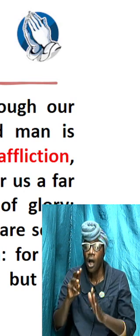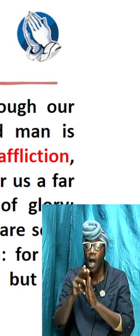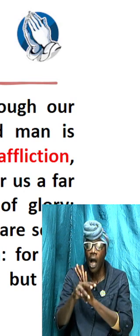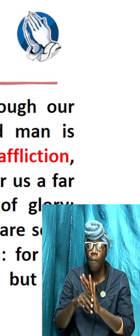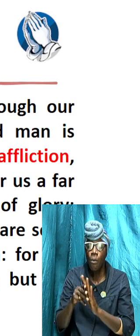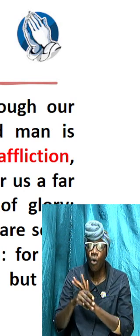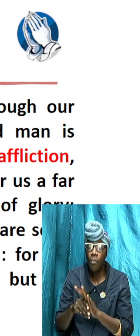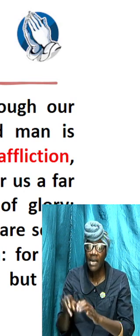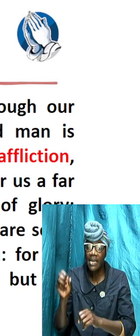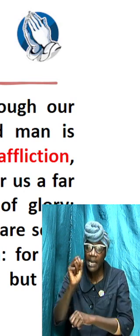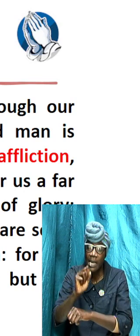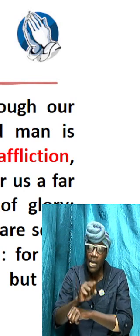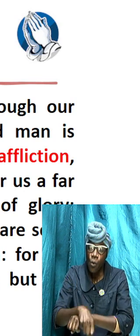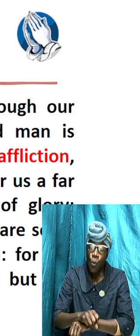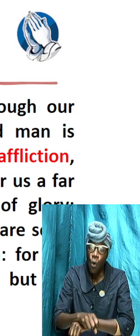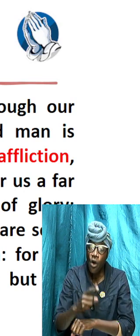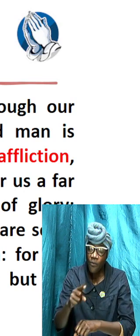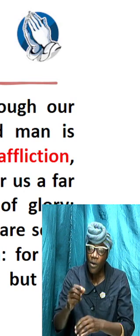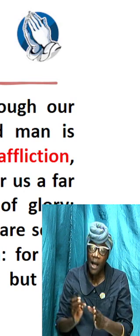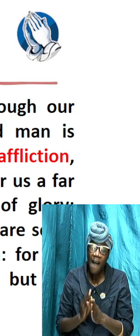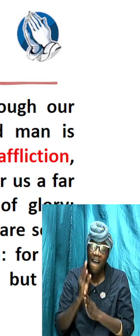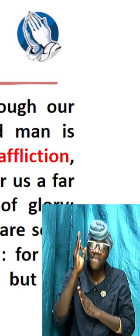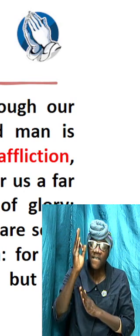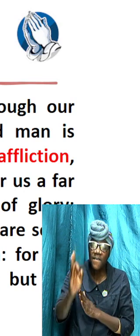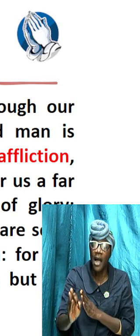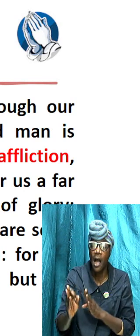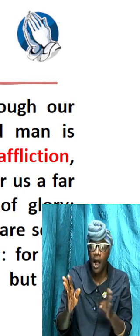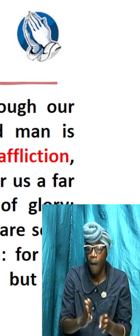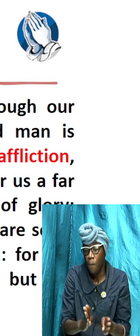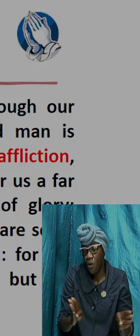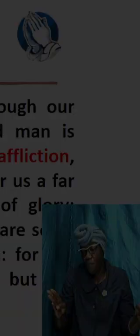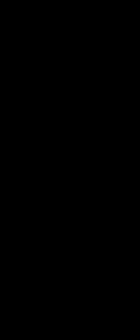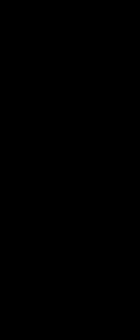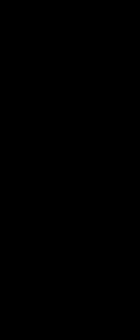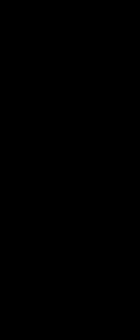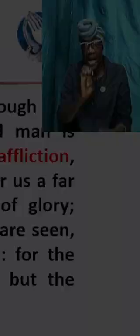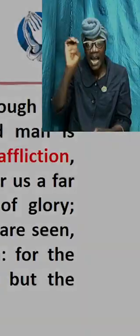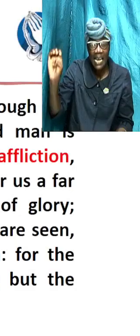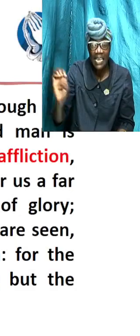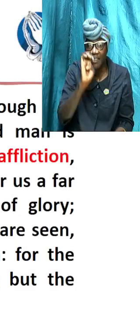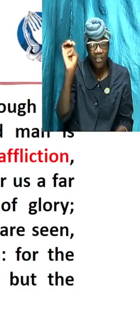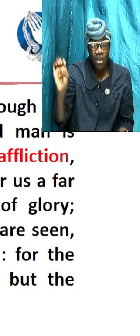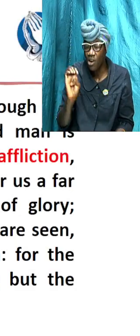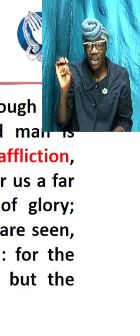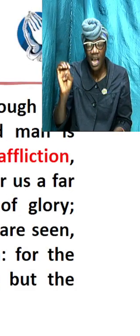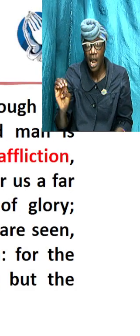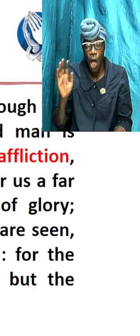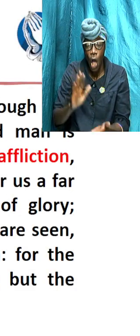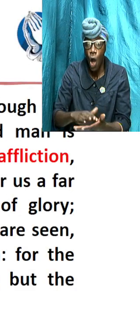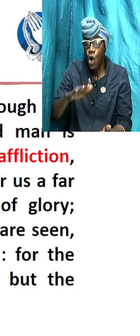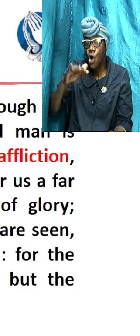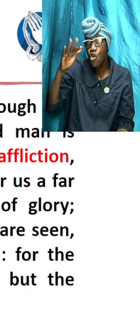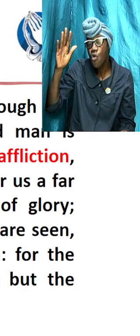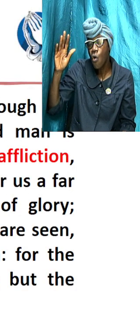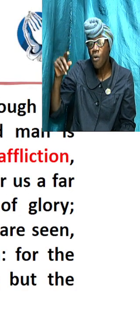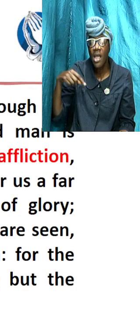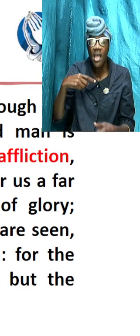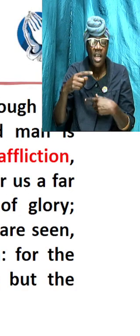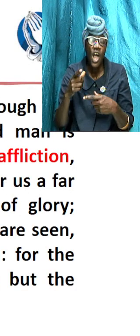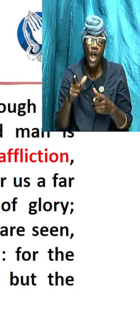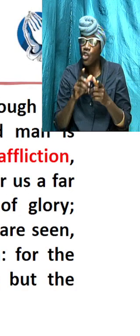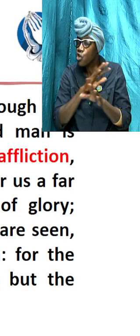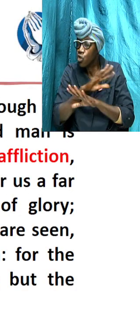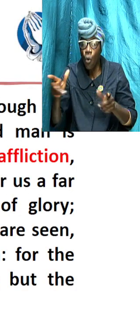worketh for us a far more exceeding and eternal weight of glory. He said, while we look not at